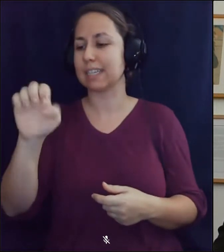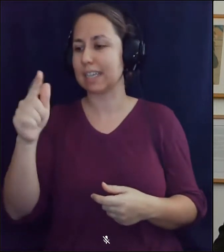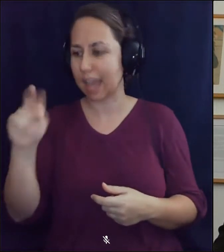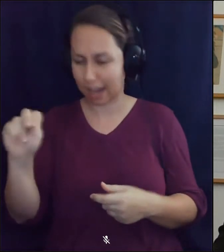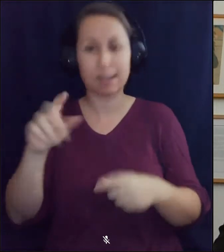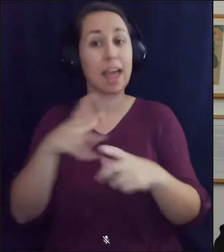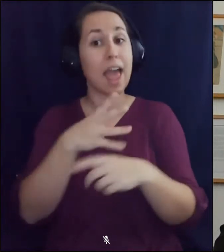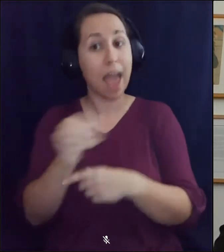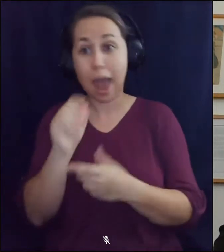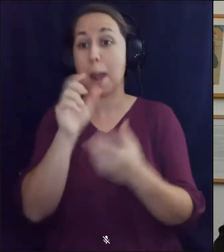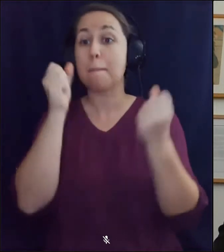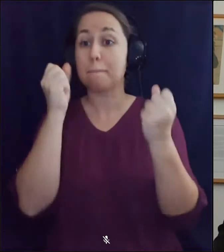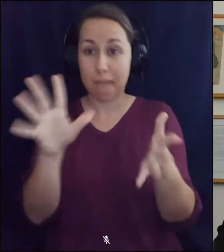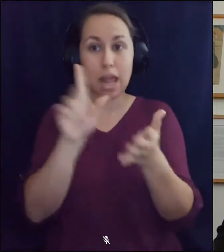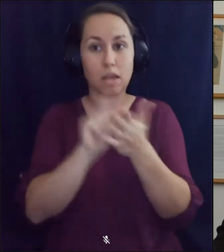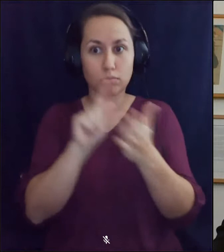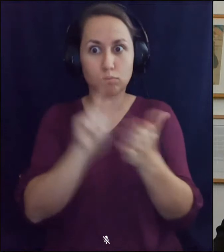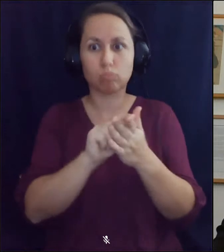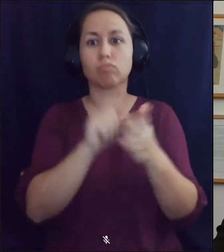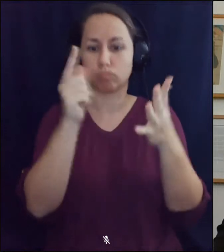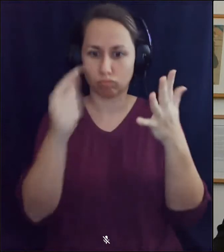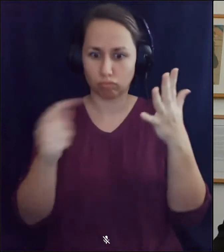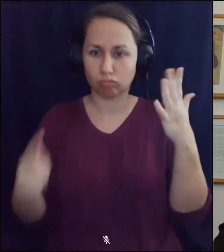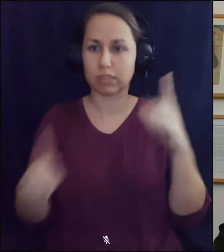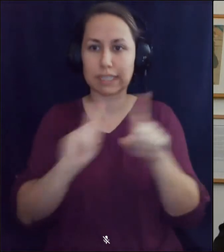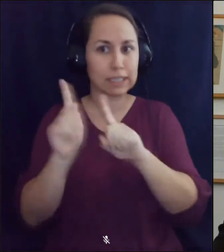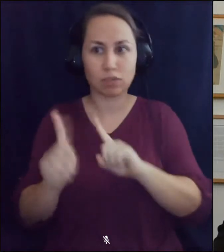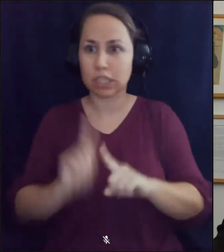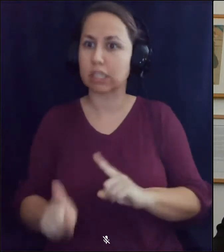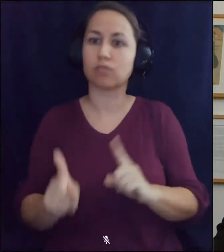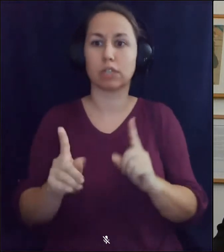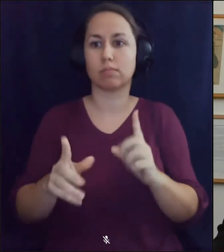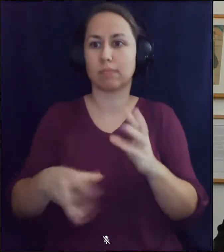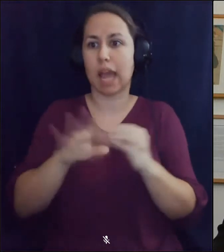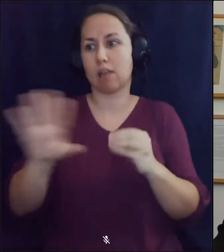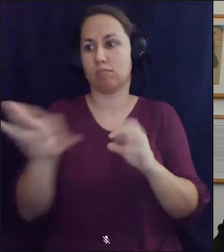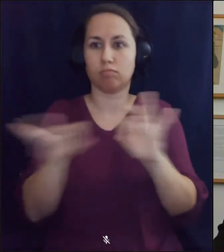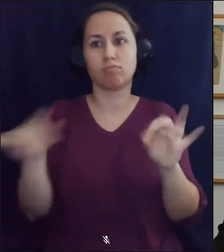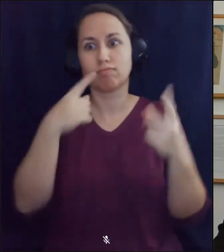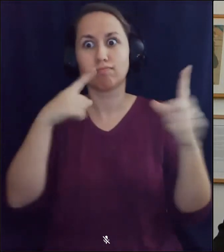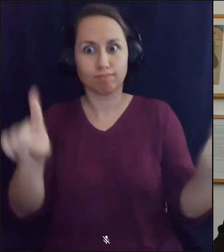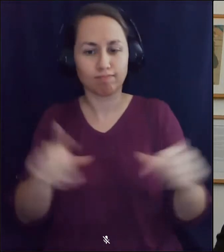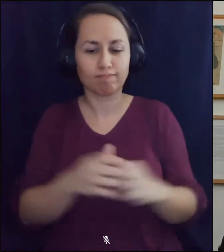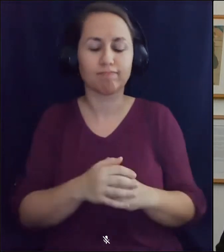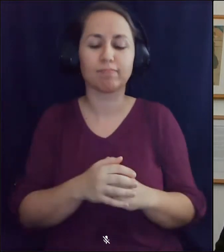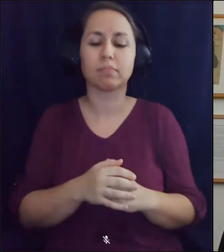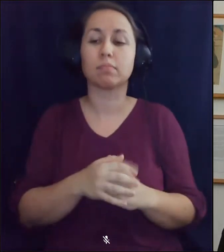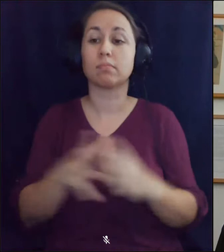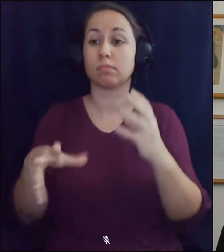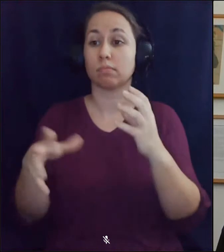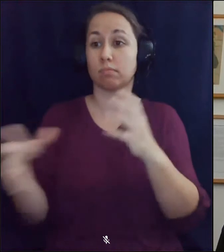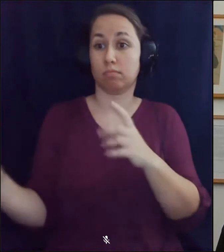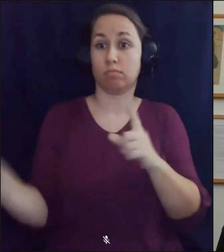New York Times Review of Books, The Washington Post, The Village Voice, and more. Joining her in conversation is Strand alum